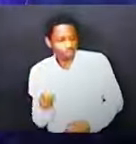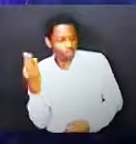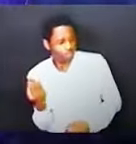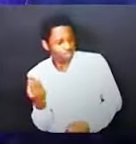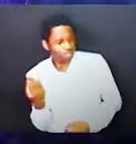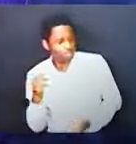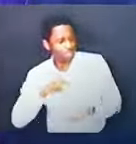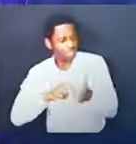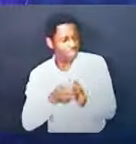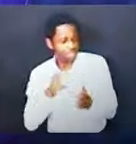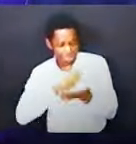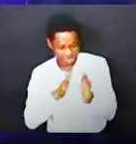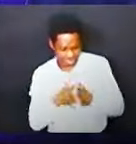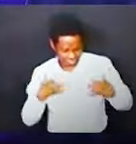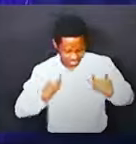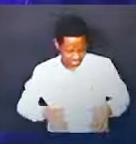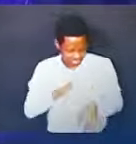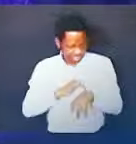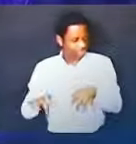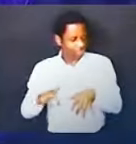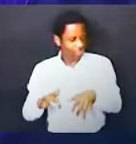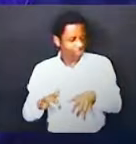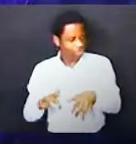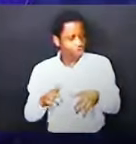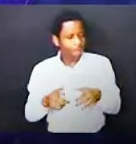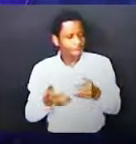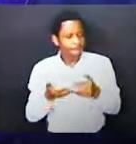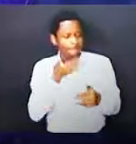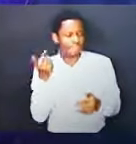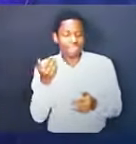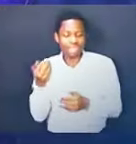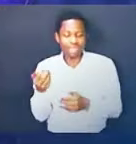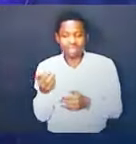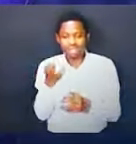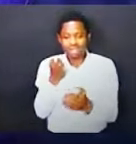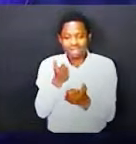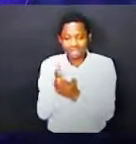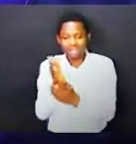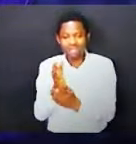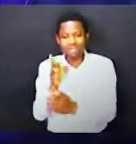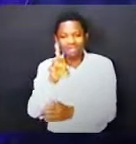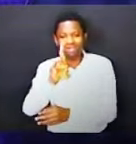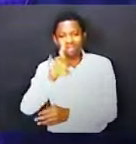clothe with righteousness, yourself with righteousness.